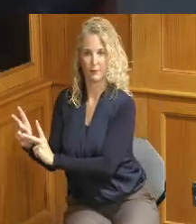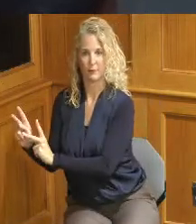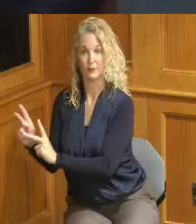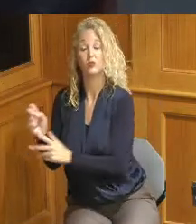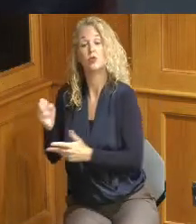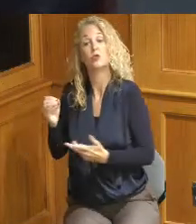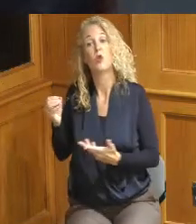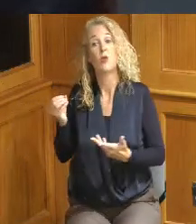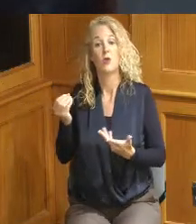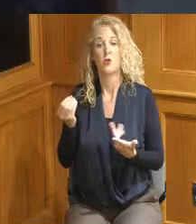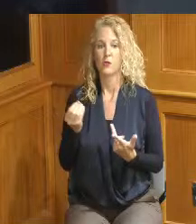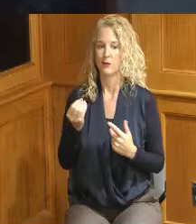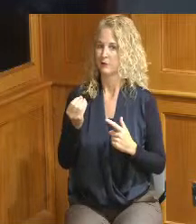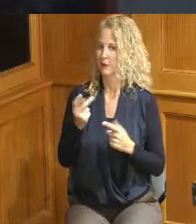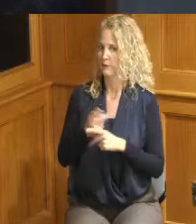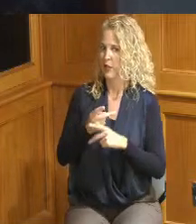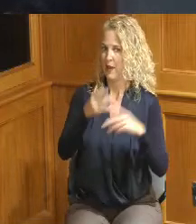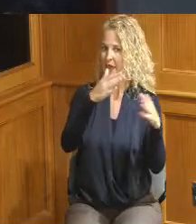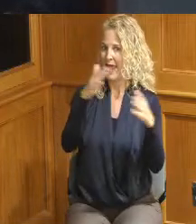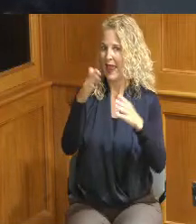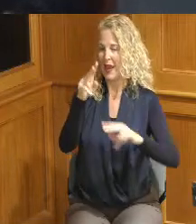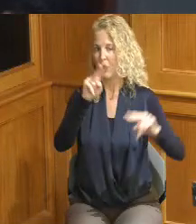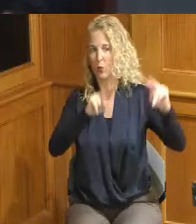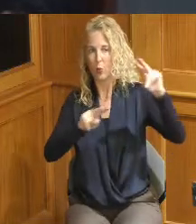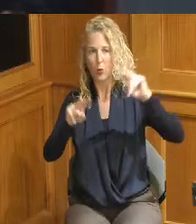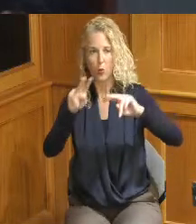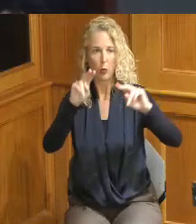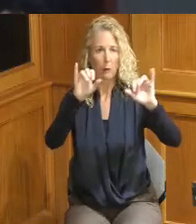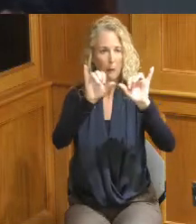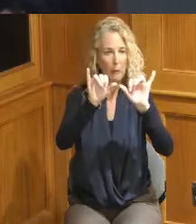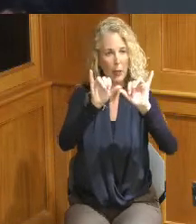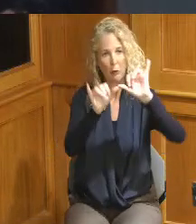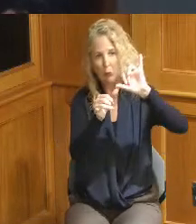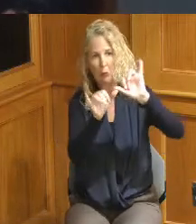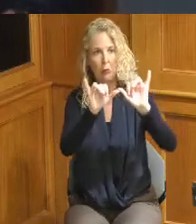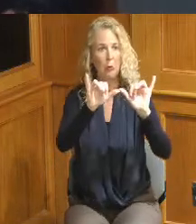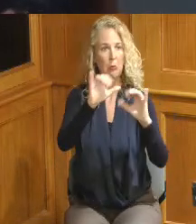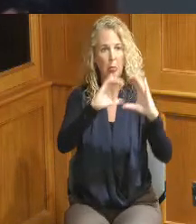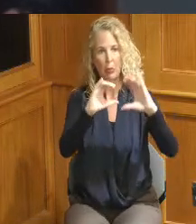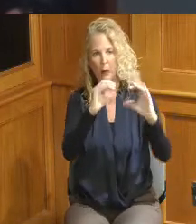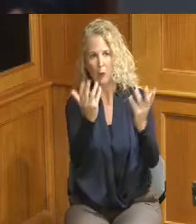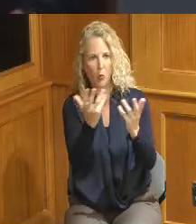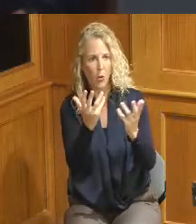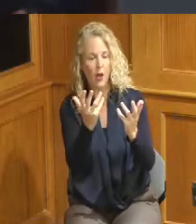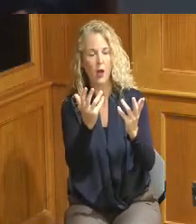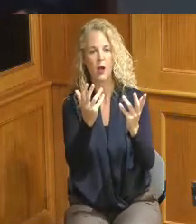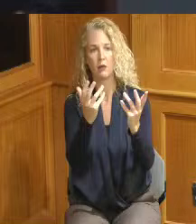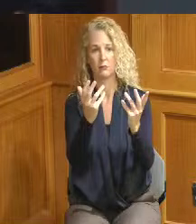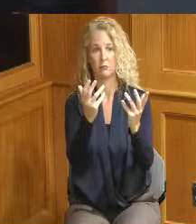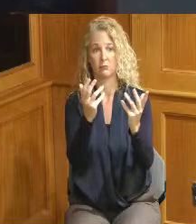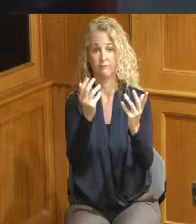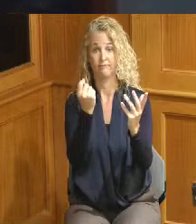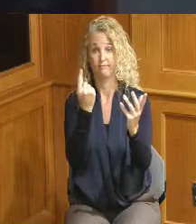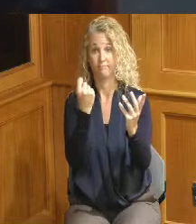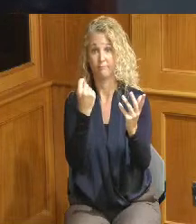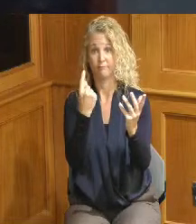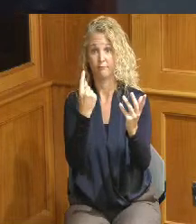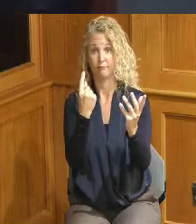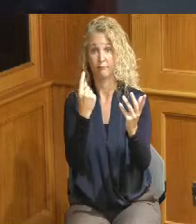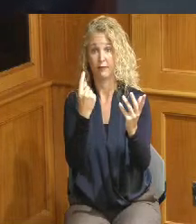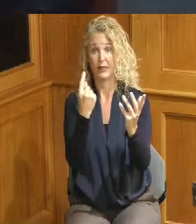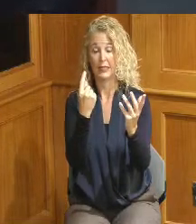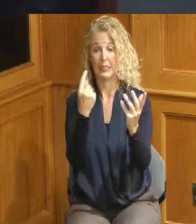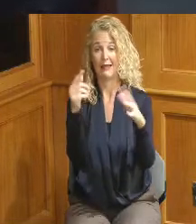working with them to do air monitoring. So we have air monitoring reports starting soon after the event started that show no